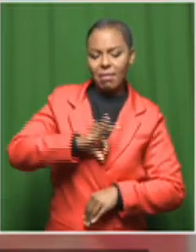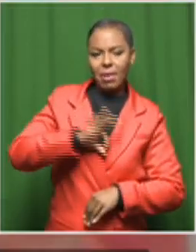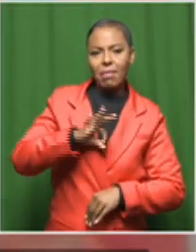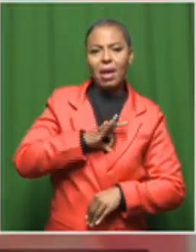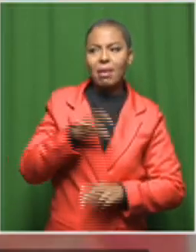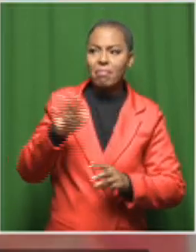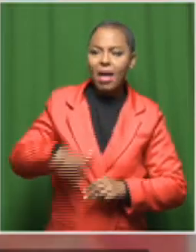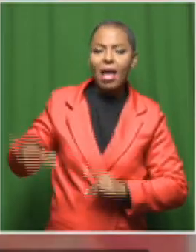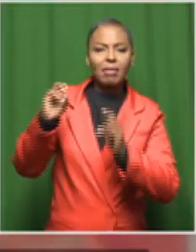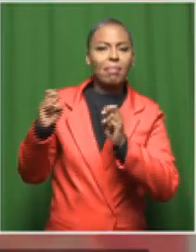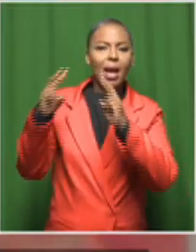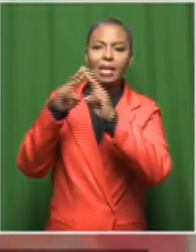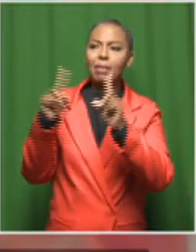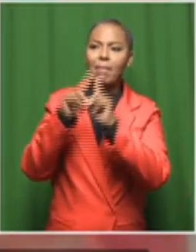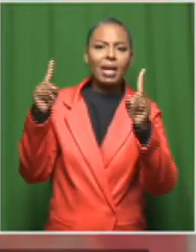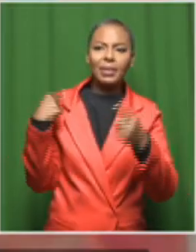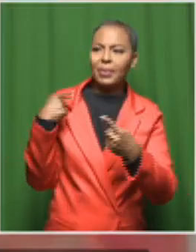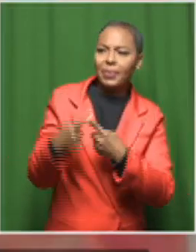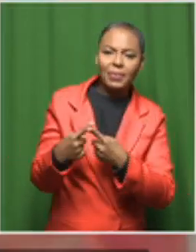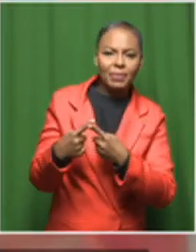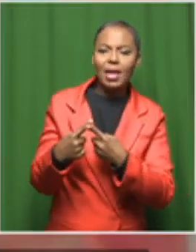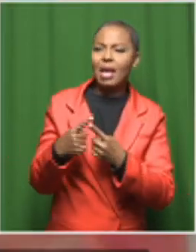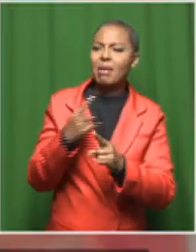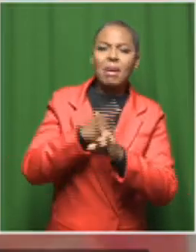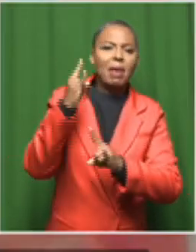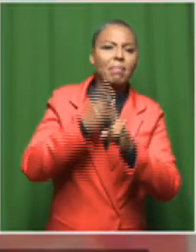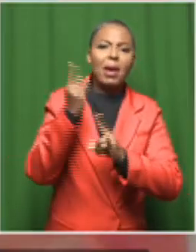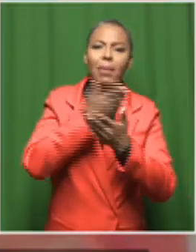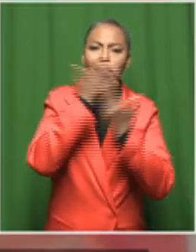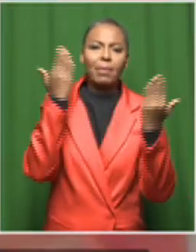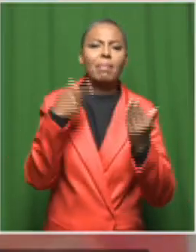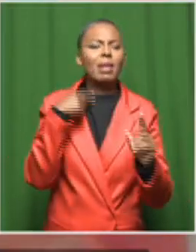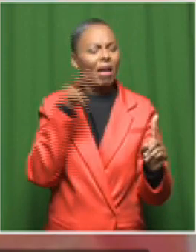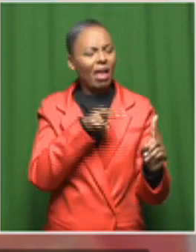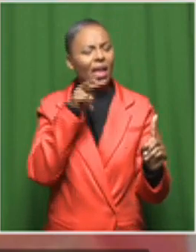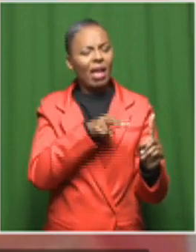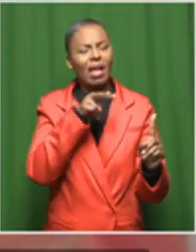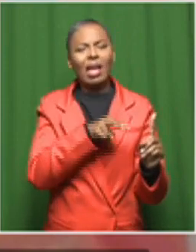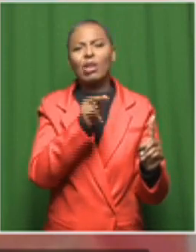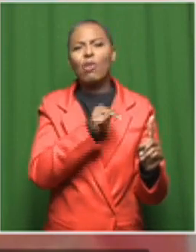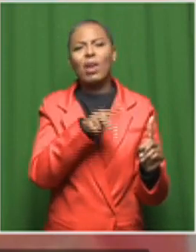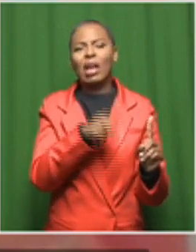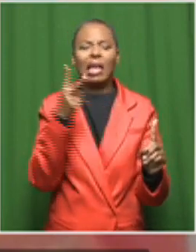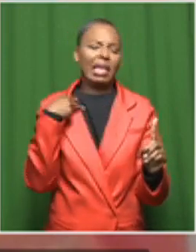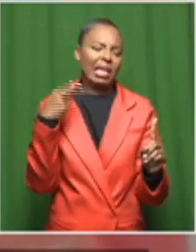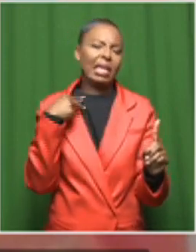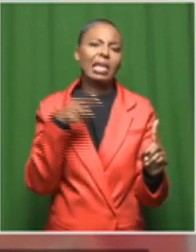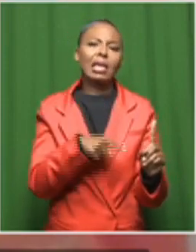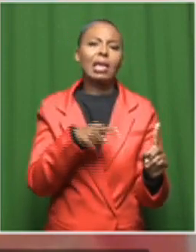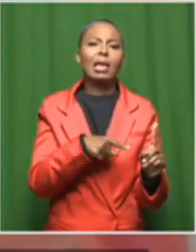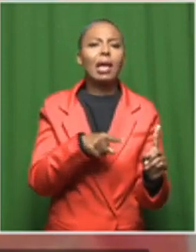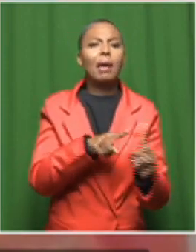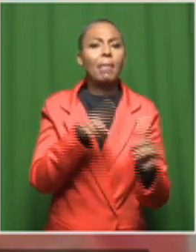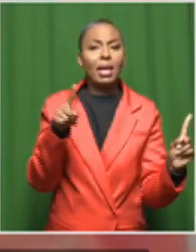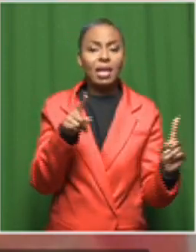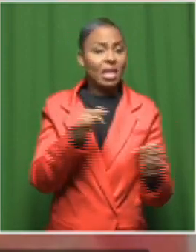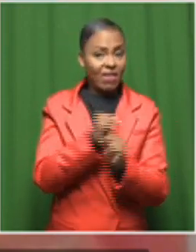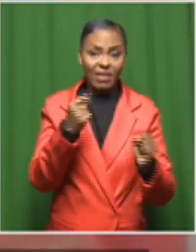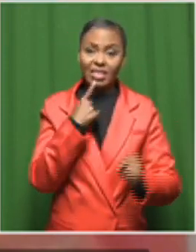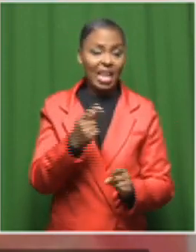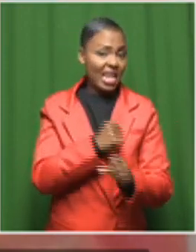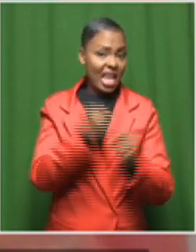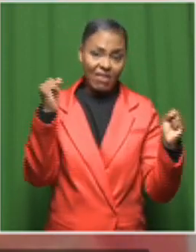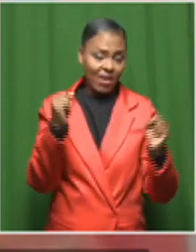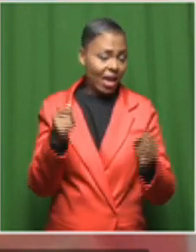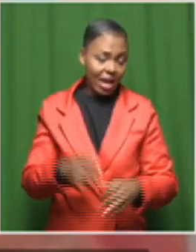single tournament. In fact, he's been a little bit disappointing, and that's why I think he's got rid of Andy Murray. But never say never. You